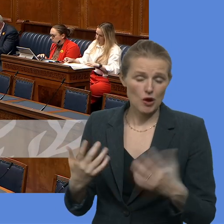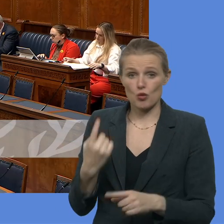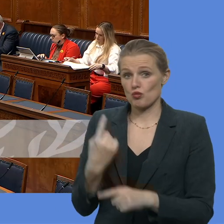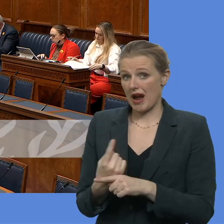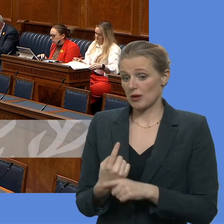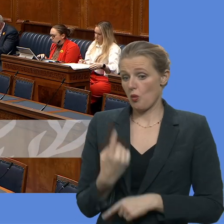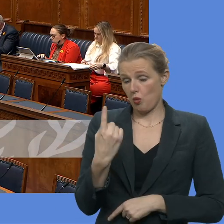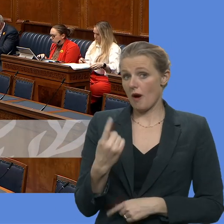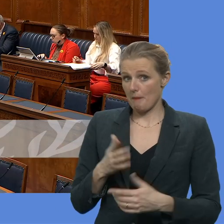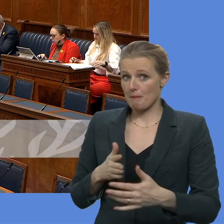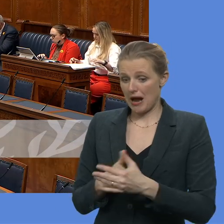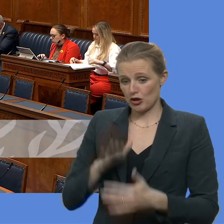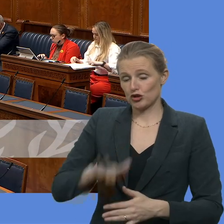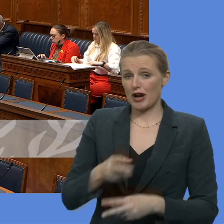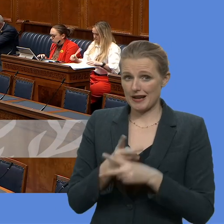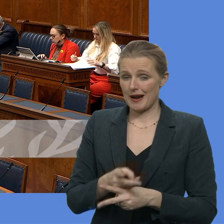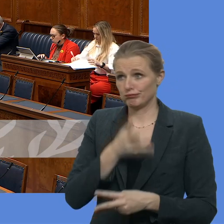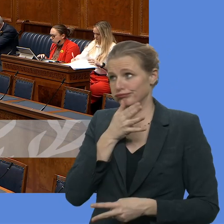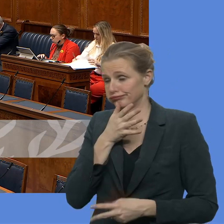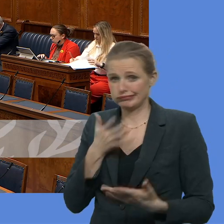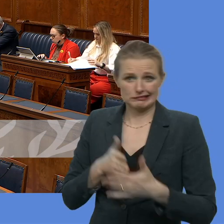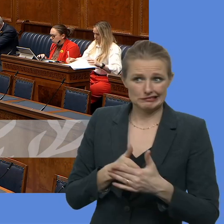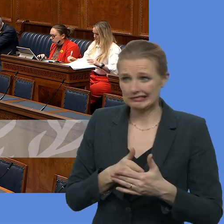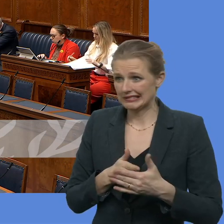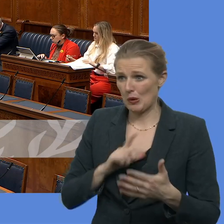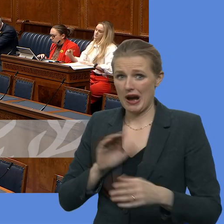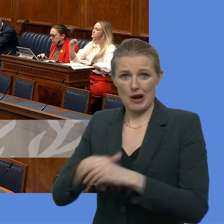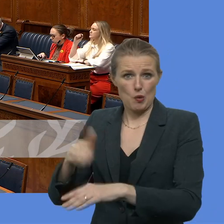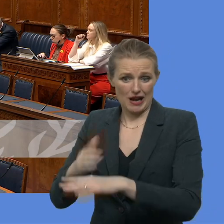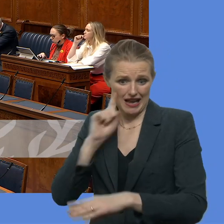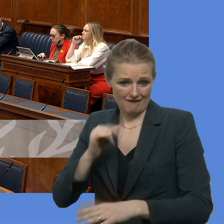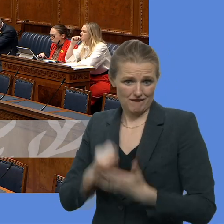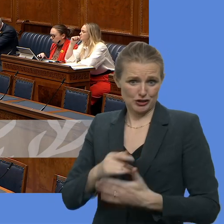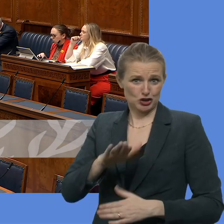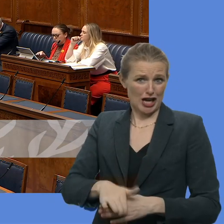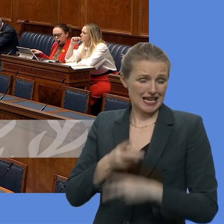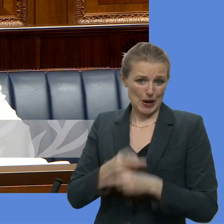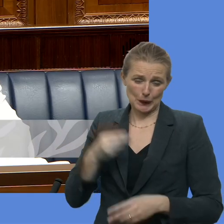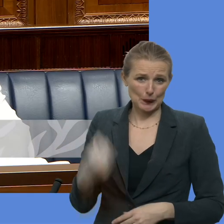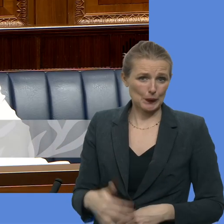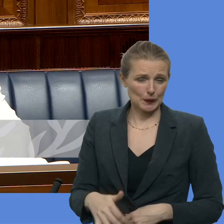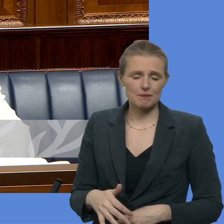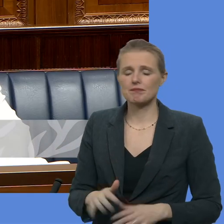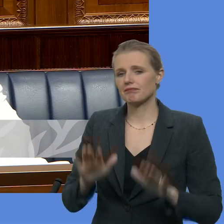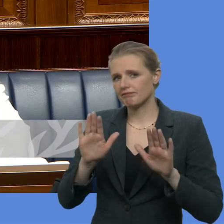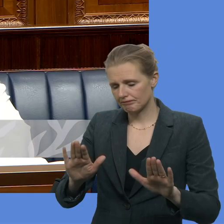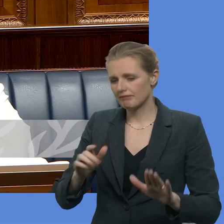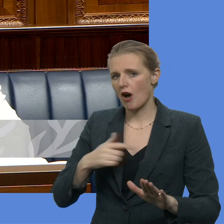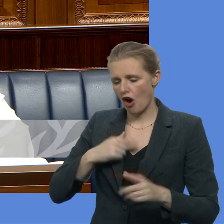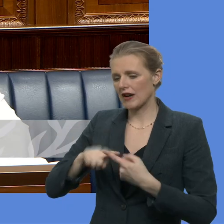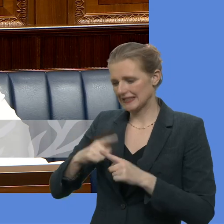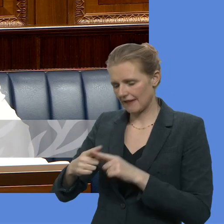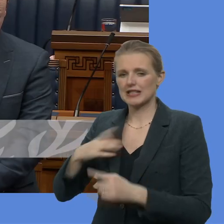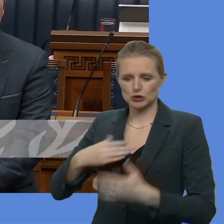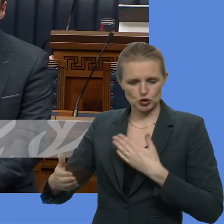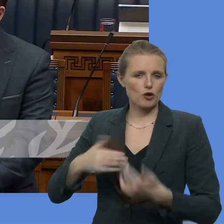identified childcare as one of those barriers, and I am very keen that is an issue that this executive addresses. She will be